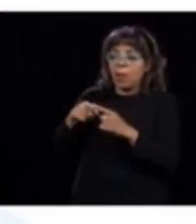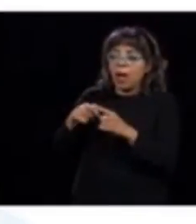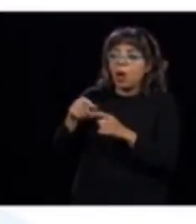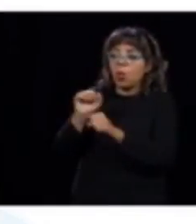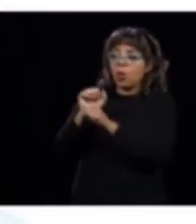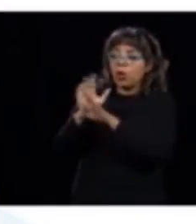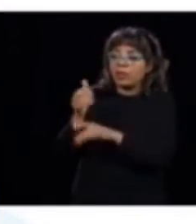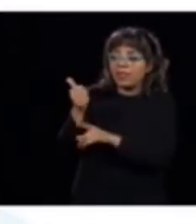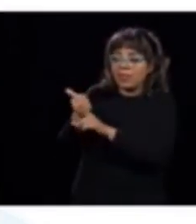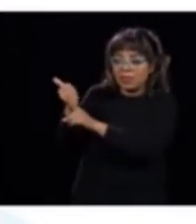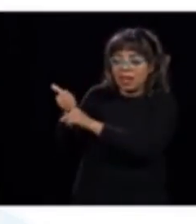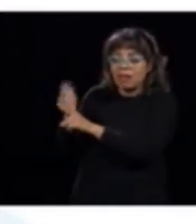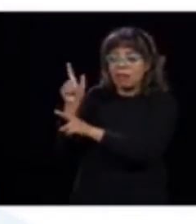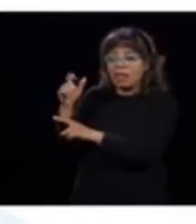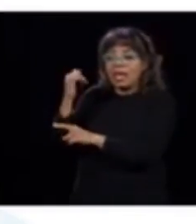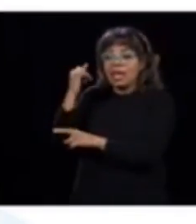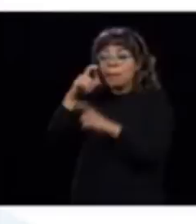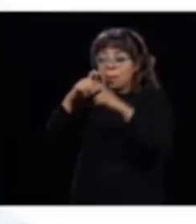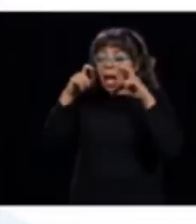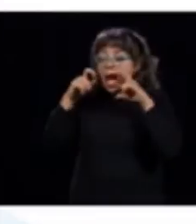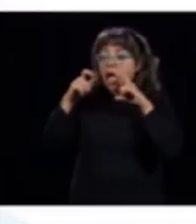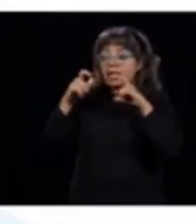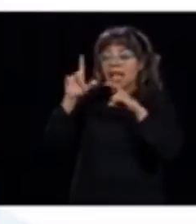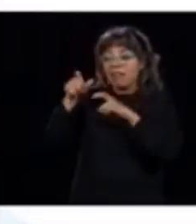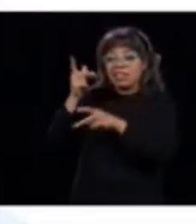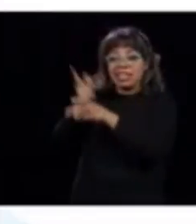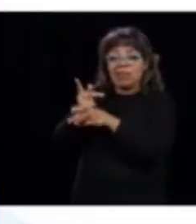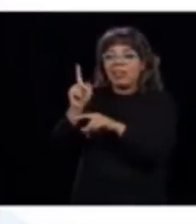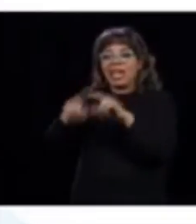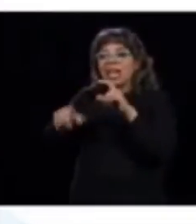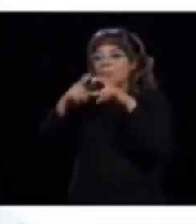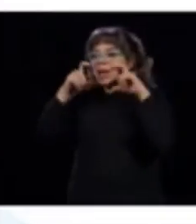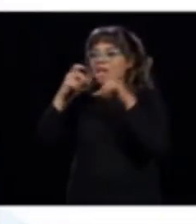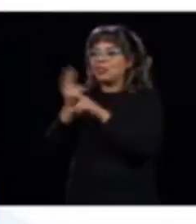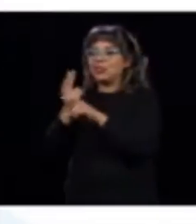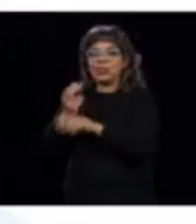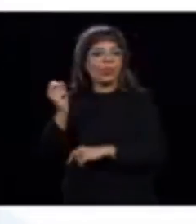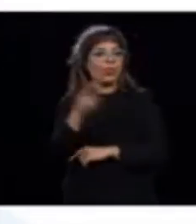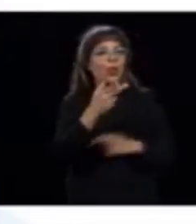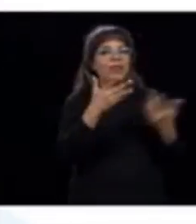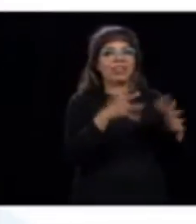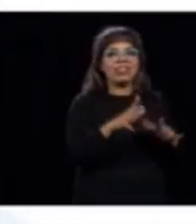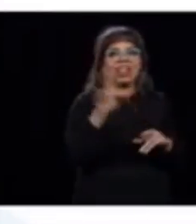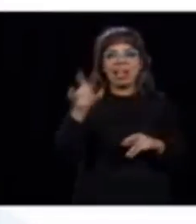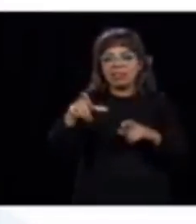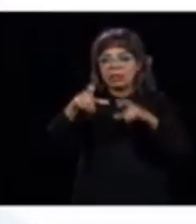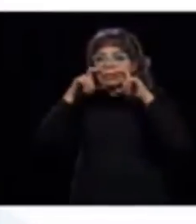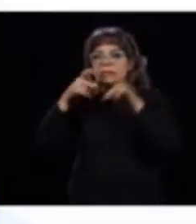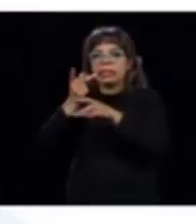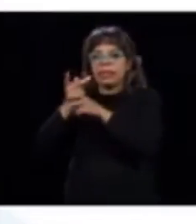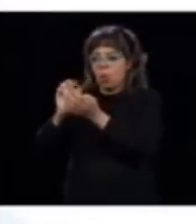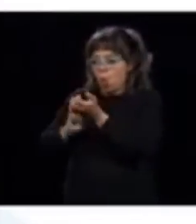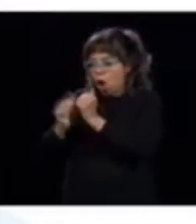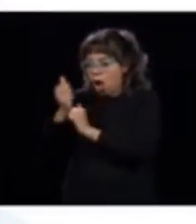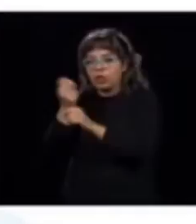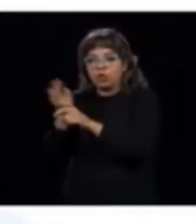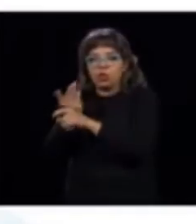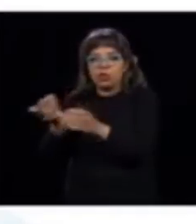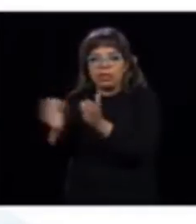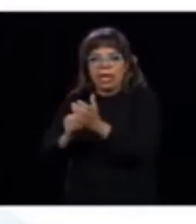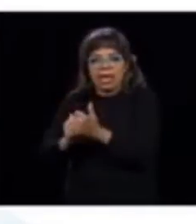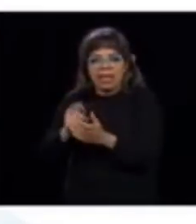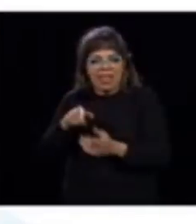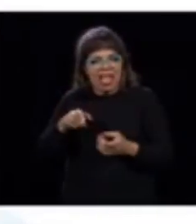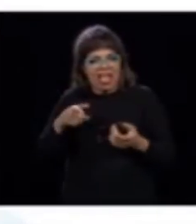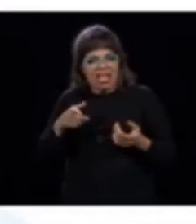equipment. Is this happening in Quebec? What else can we do to better protect all health care workers? No, I